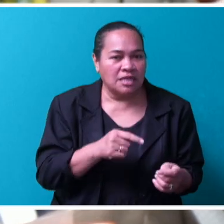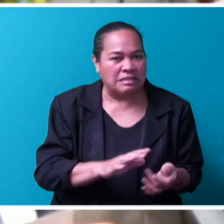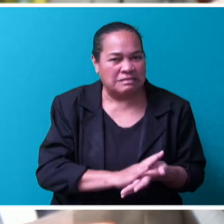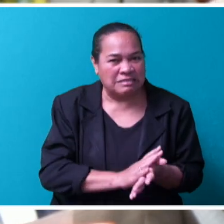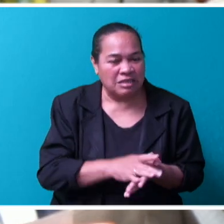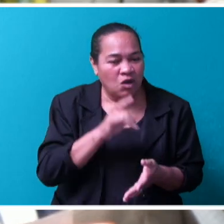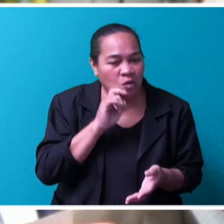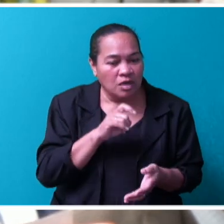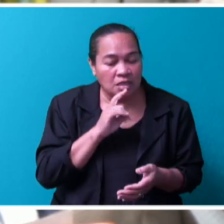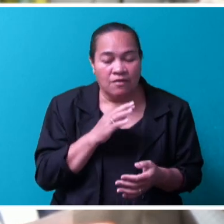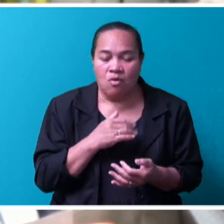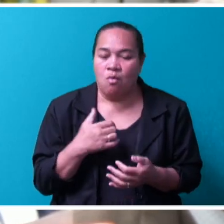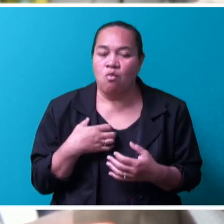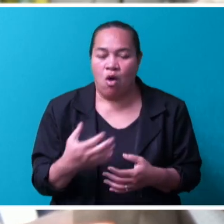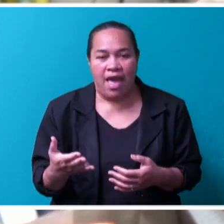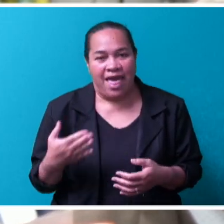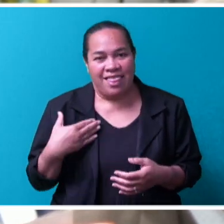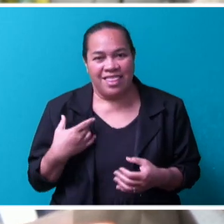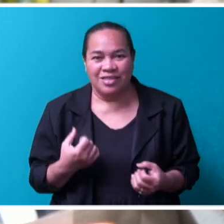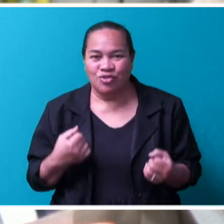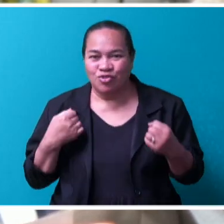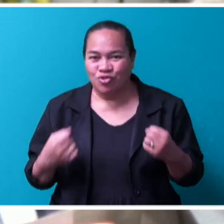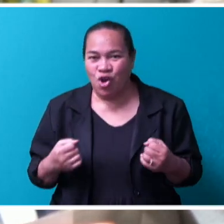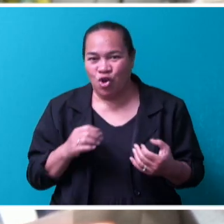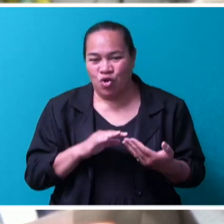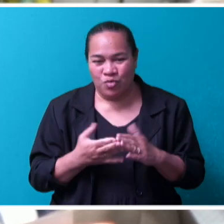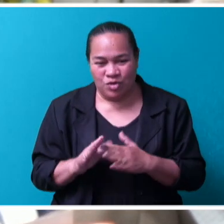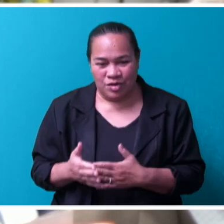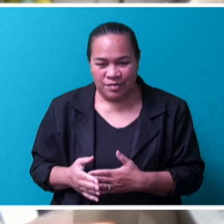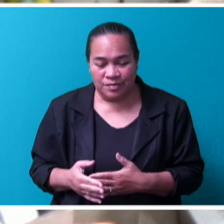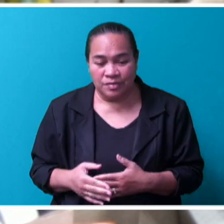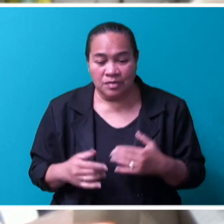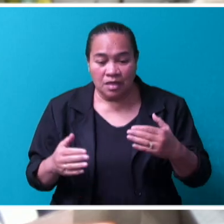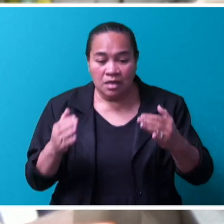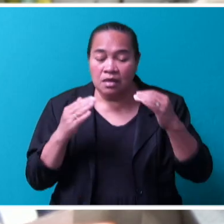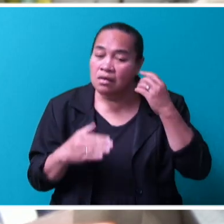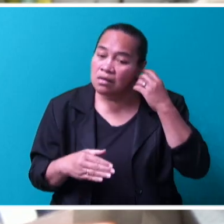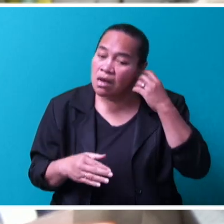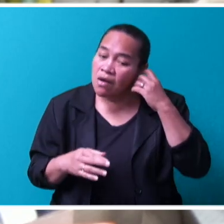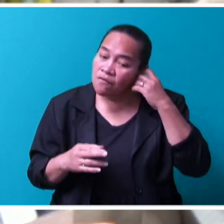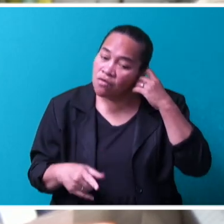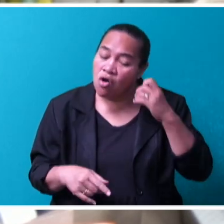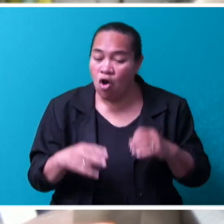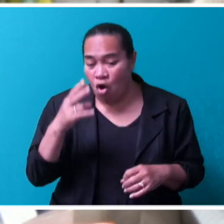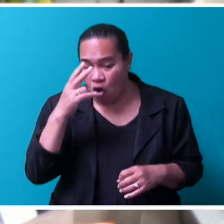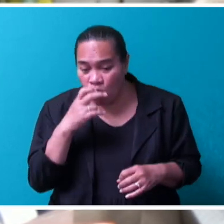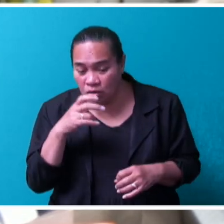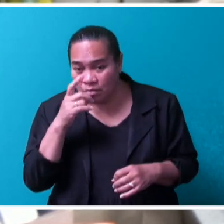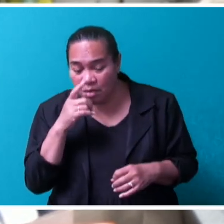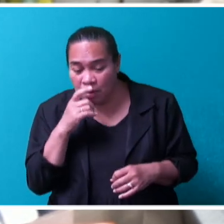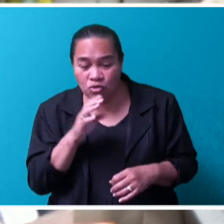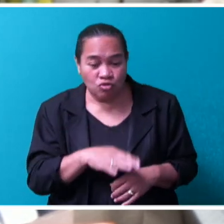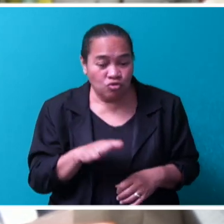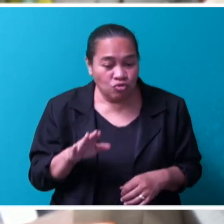communities. To continue supporting vulnerable families, older persons, children, and